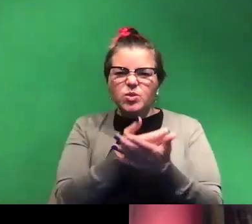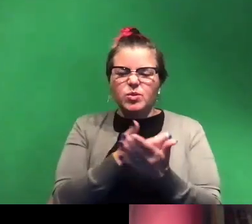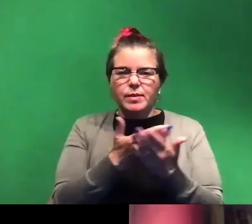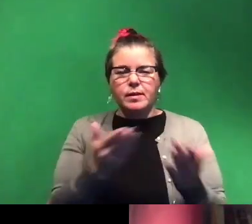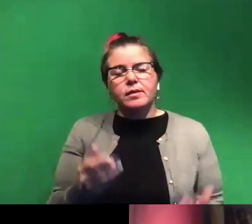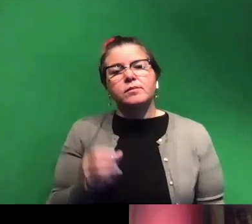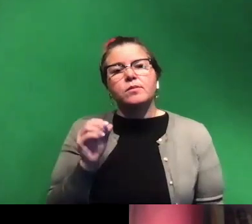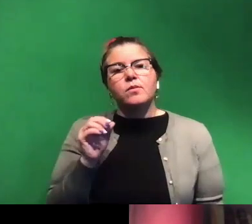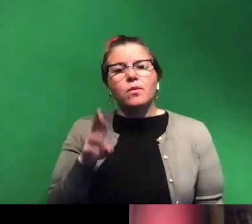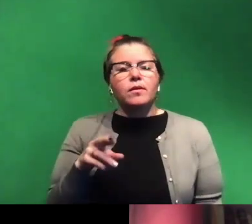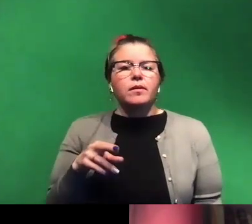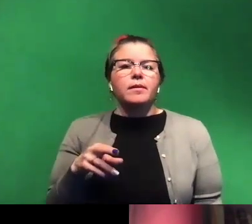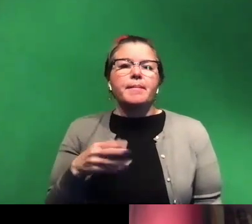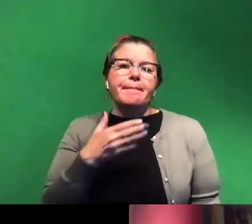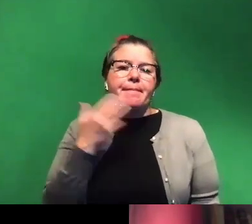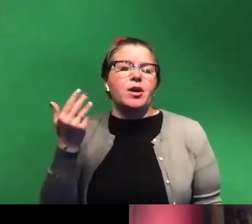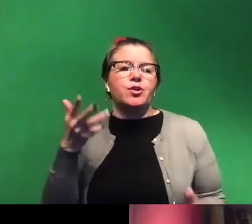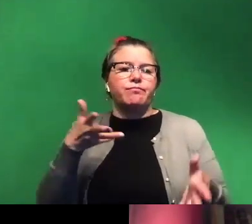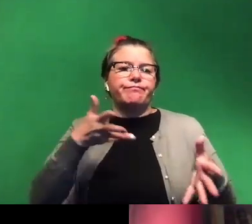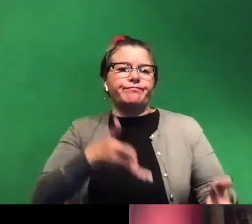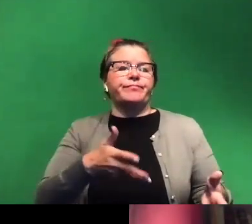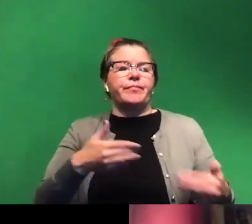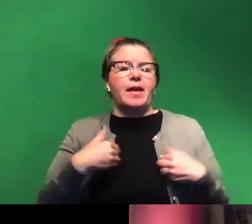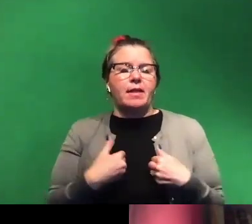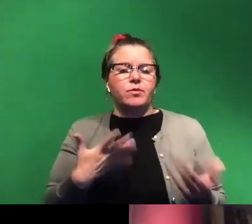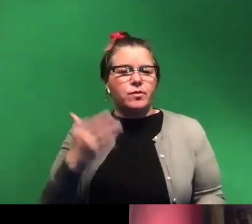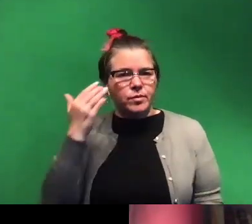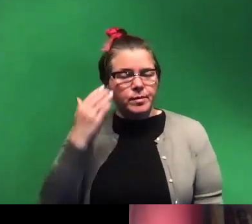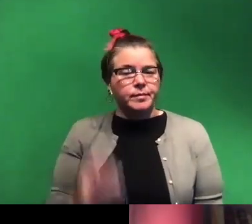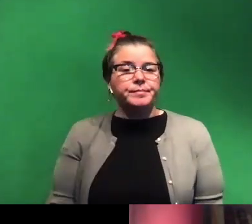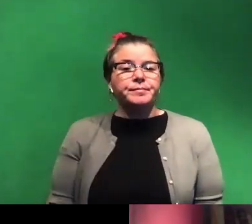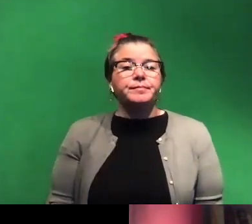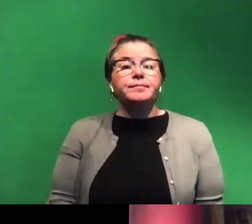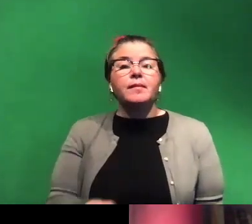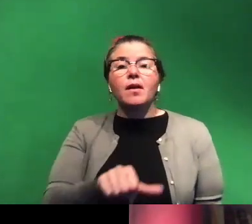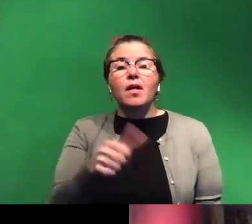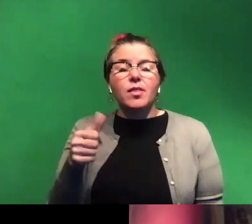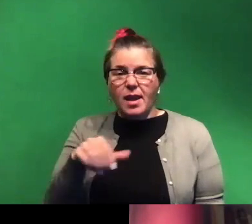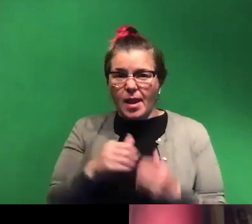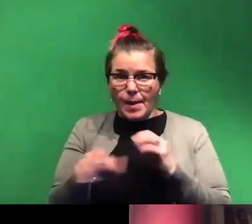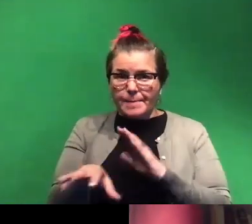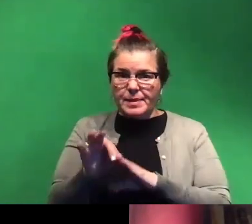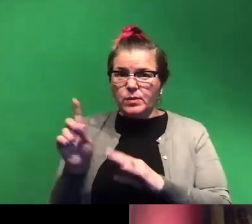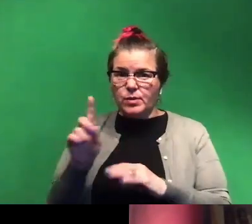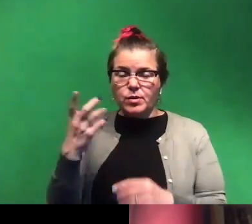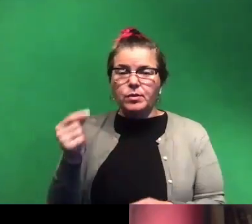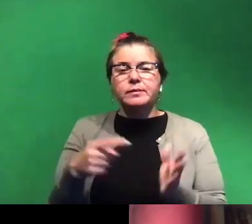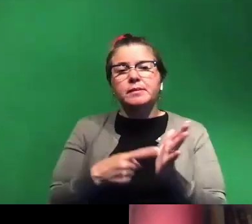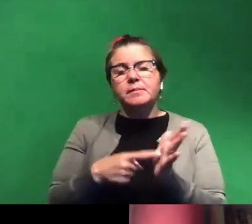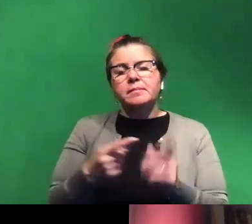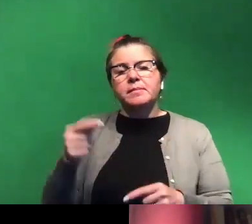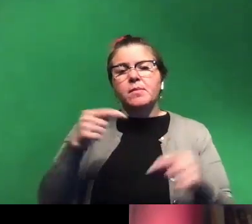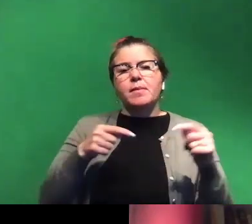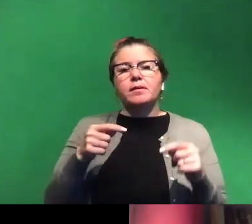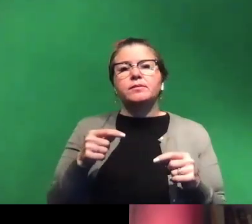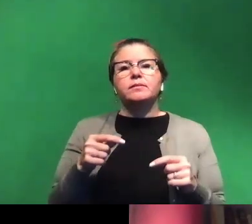for better remains of animals that we already know about. Otherwise, the way that we pick fossil sites, sometimes we'll go back to a place that